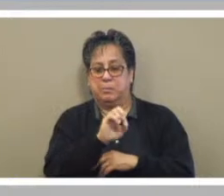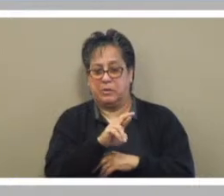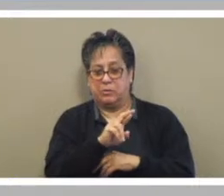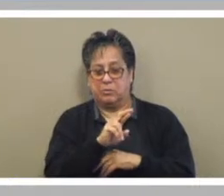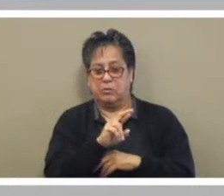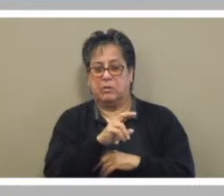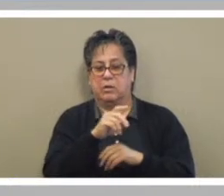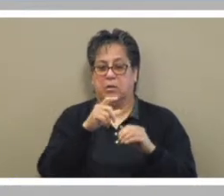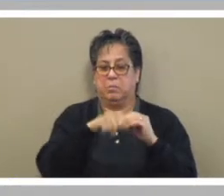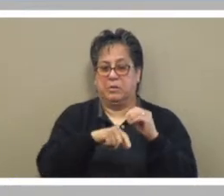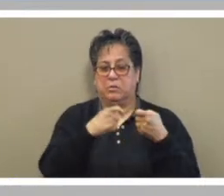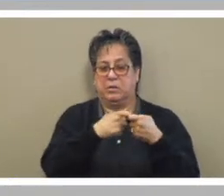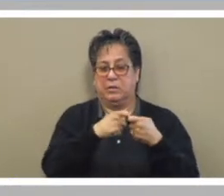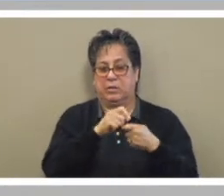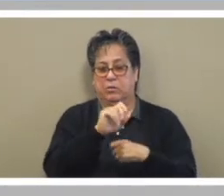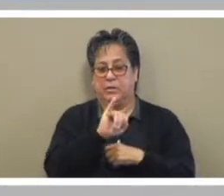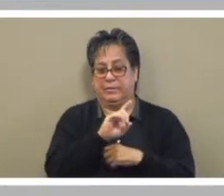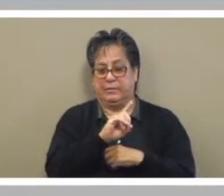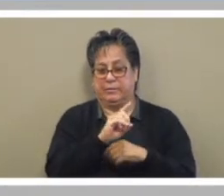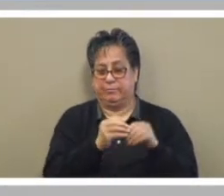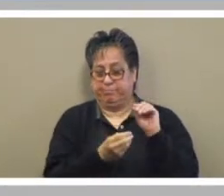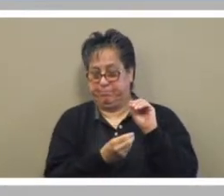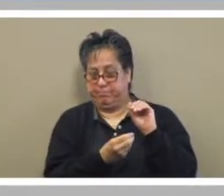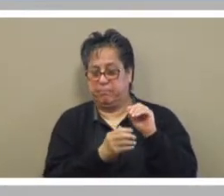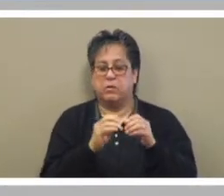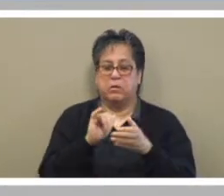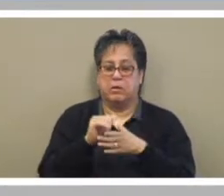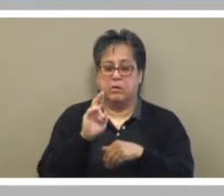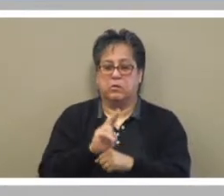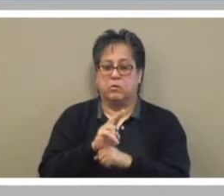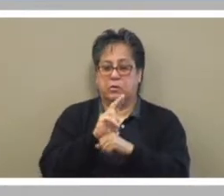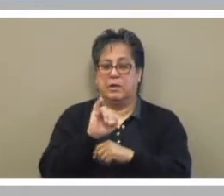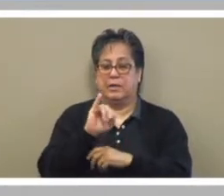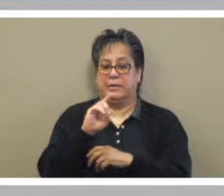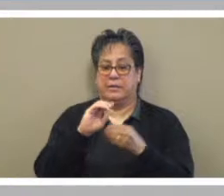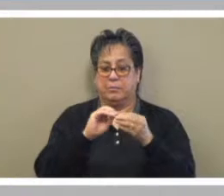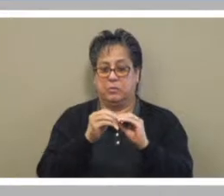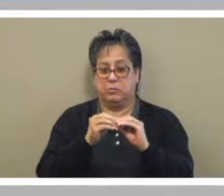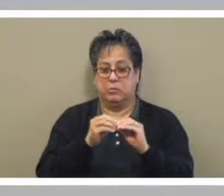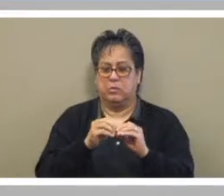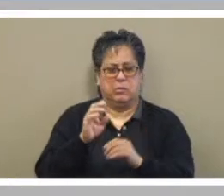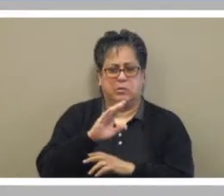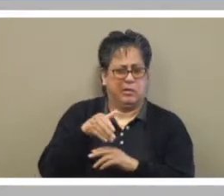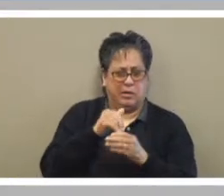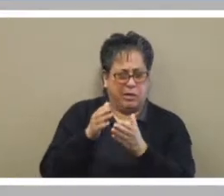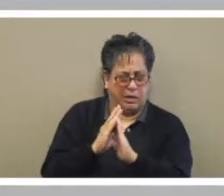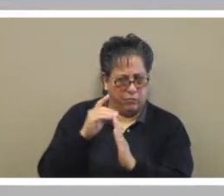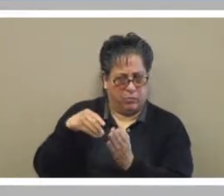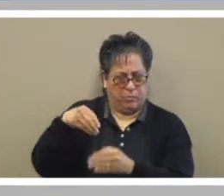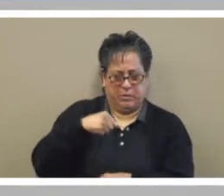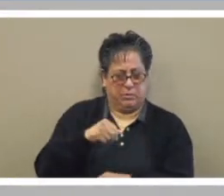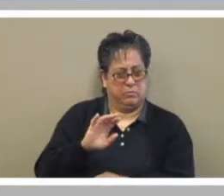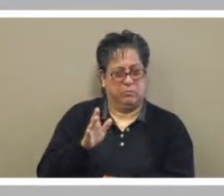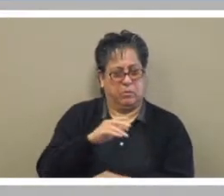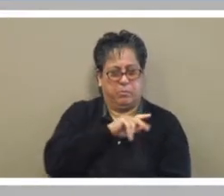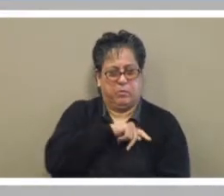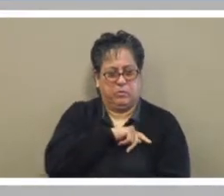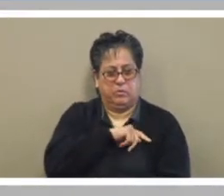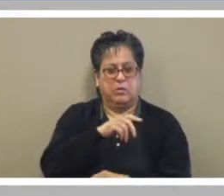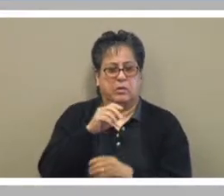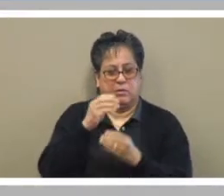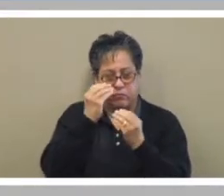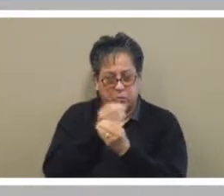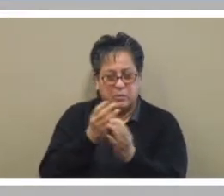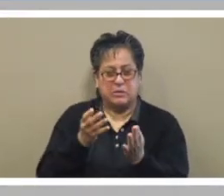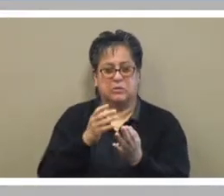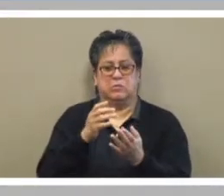El Paso Electric badges, complete with unique ID numbers. They will never request payment, personal information, or